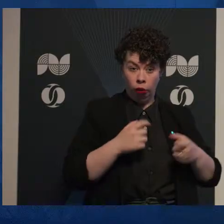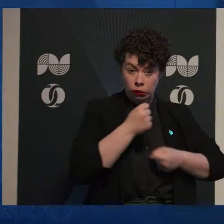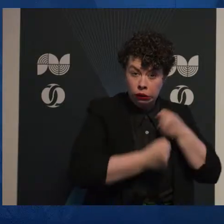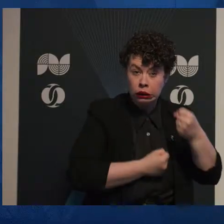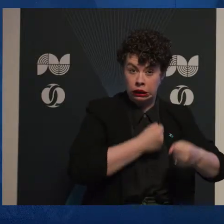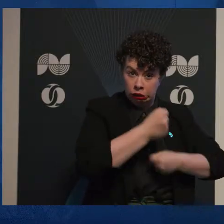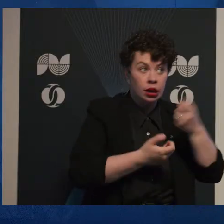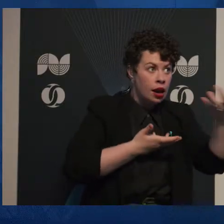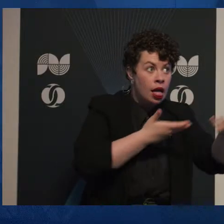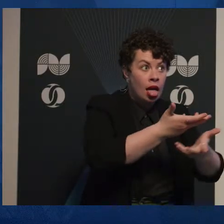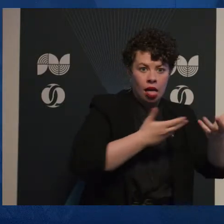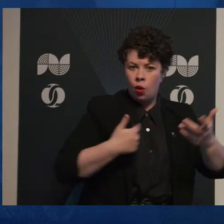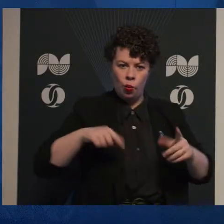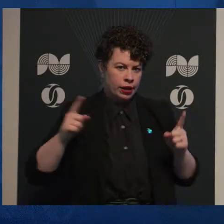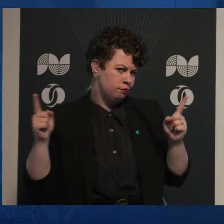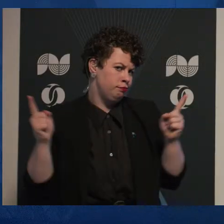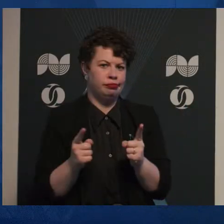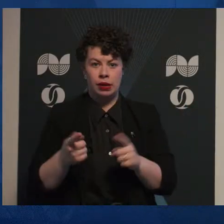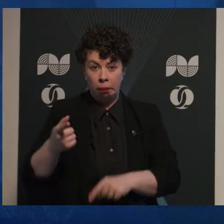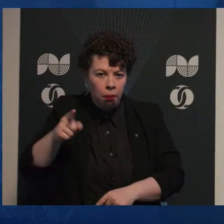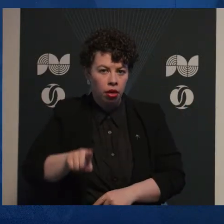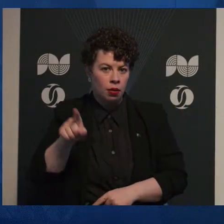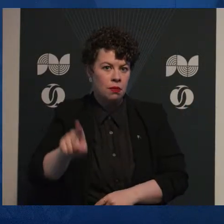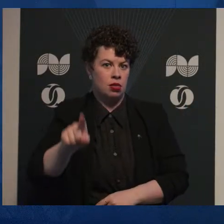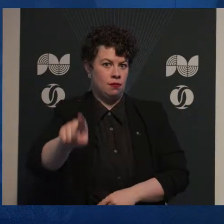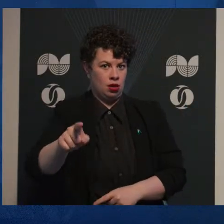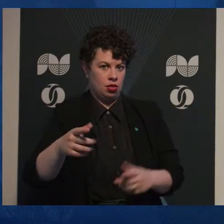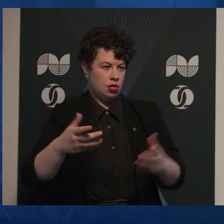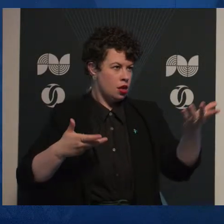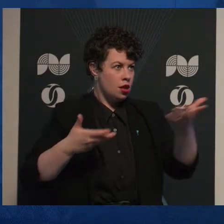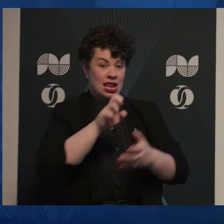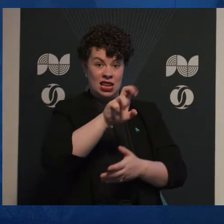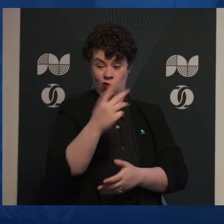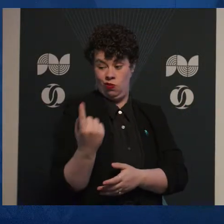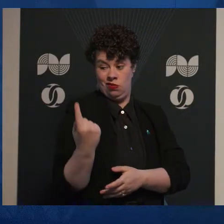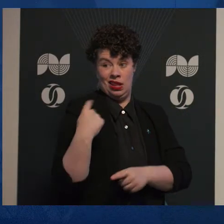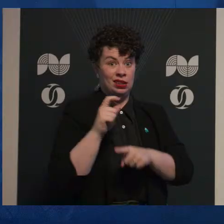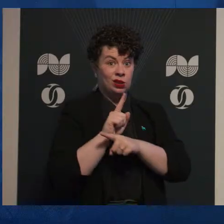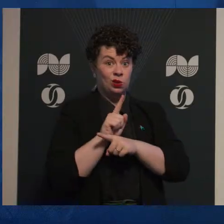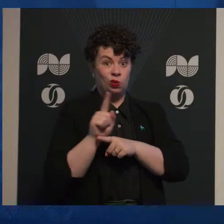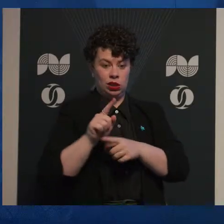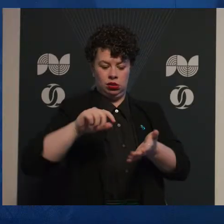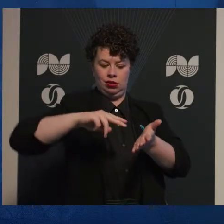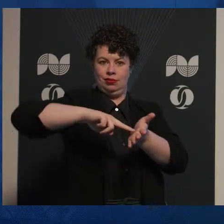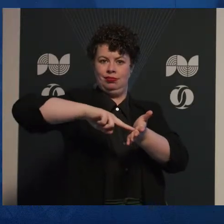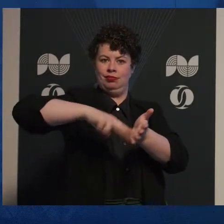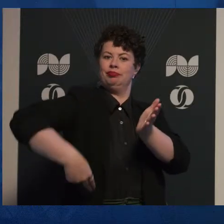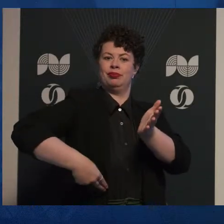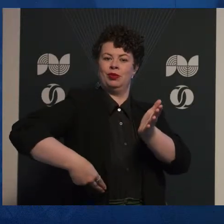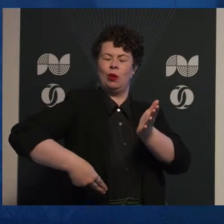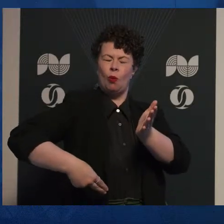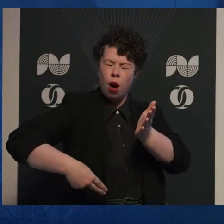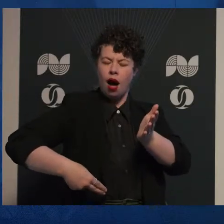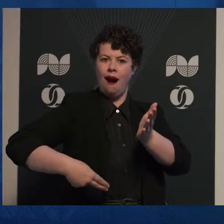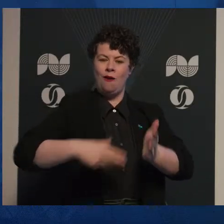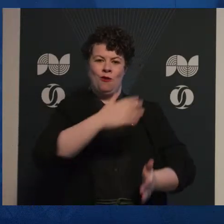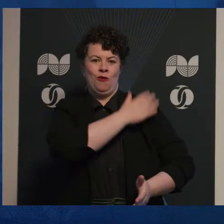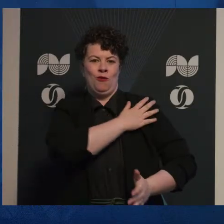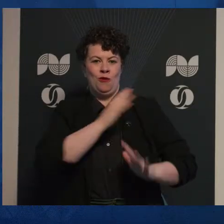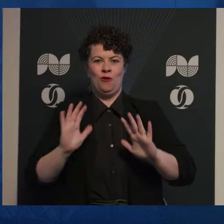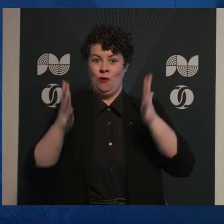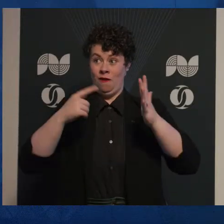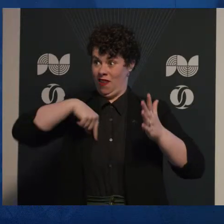And we signed it last week, and it's a big, big milestone. It's a historic